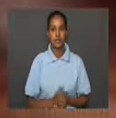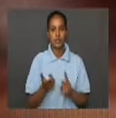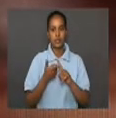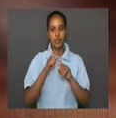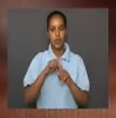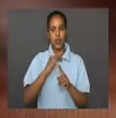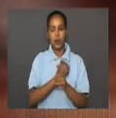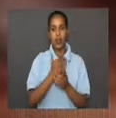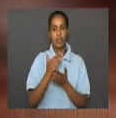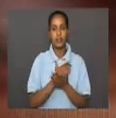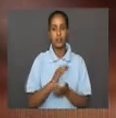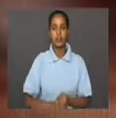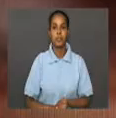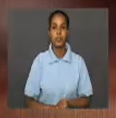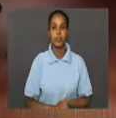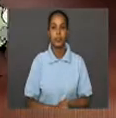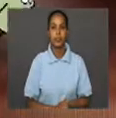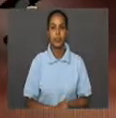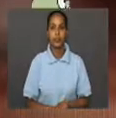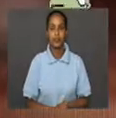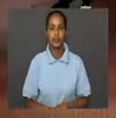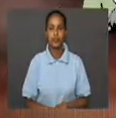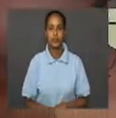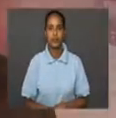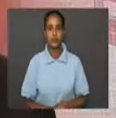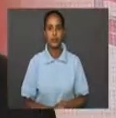Let's get back to our lesson.